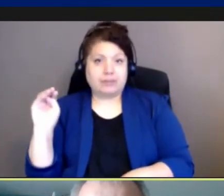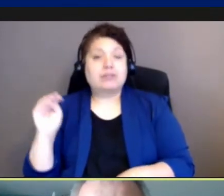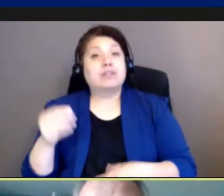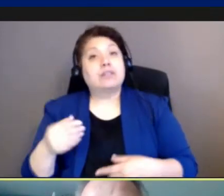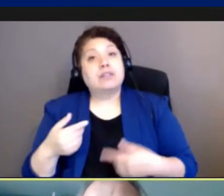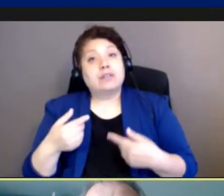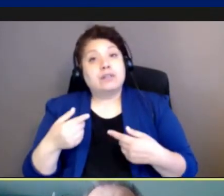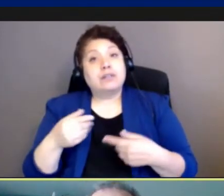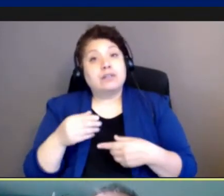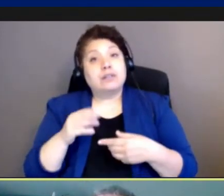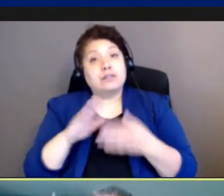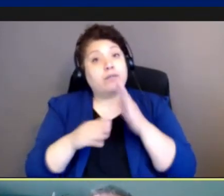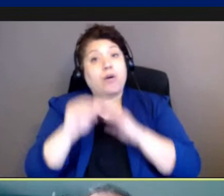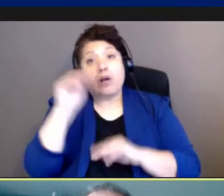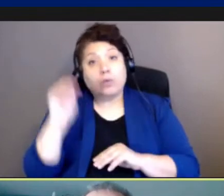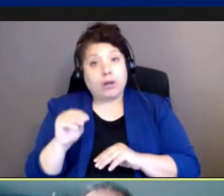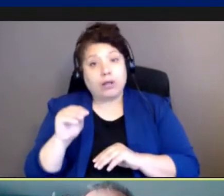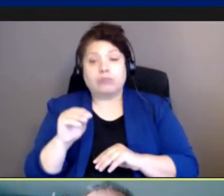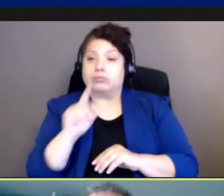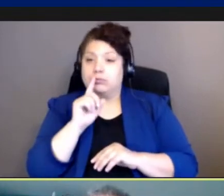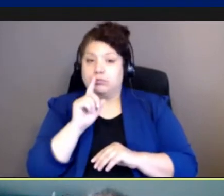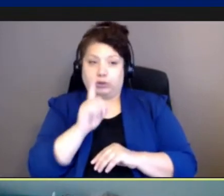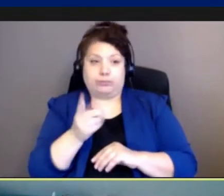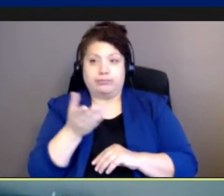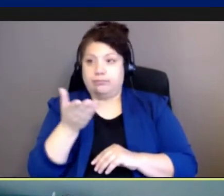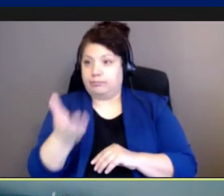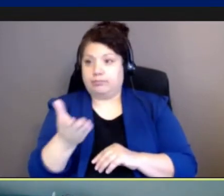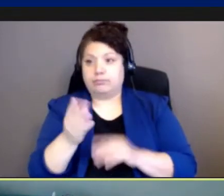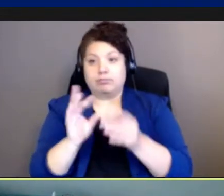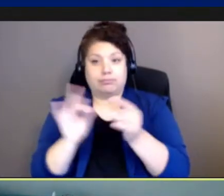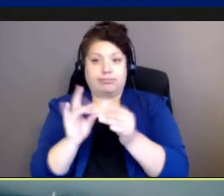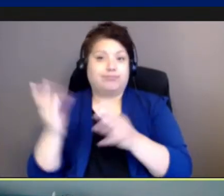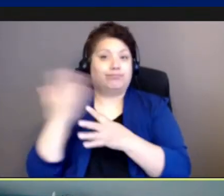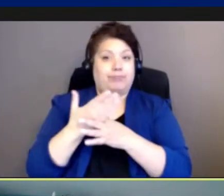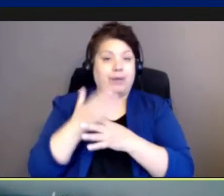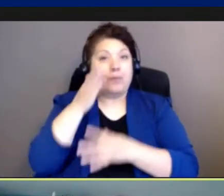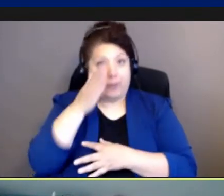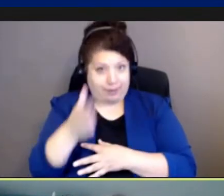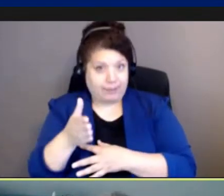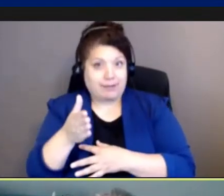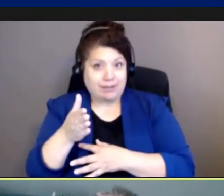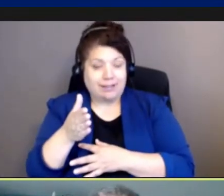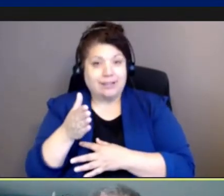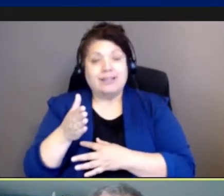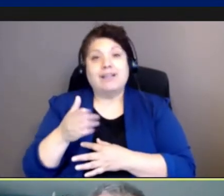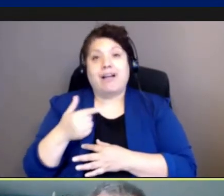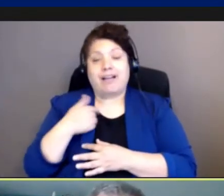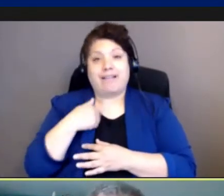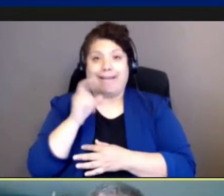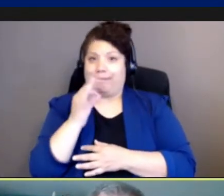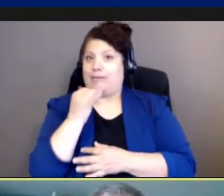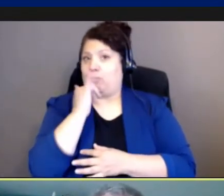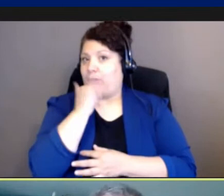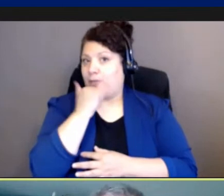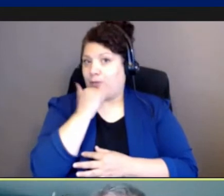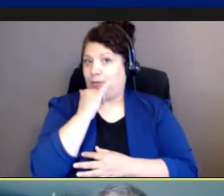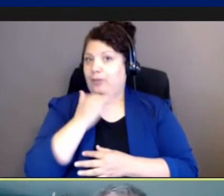and Brett will interrupt me if I get it wrong, but I think our position